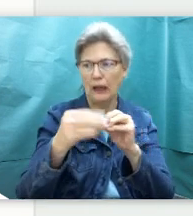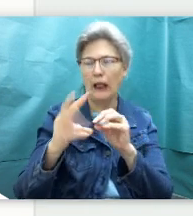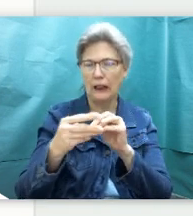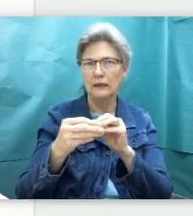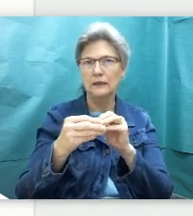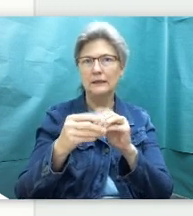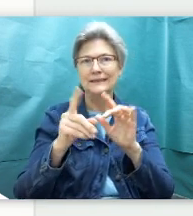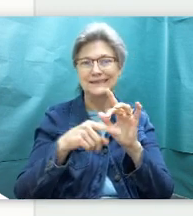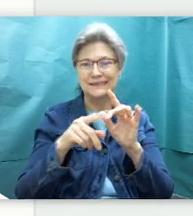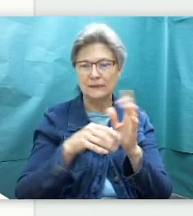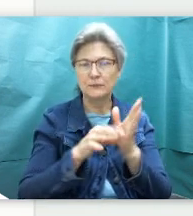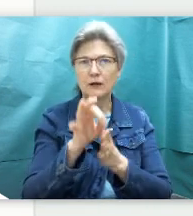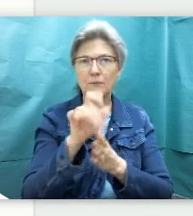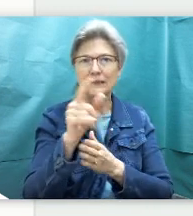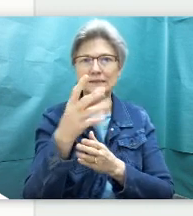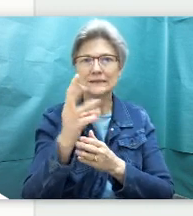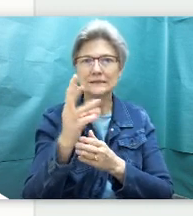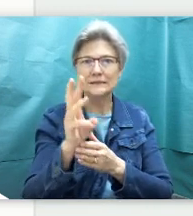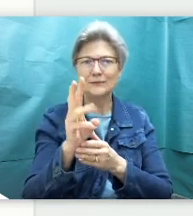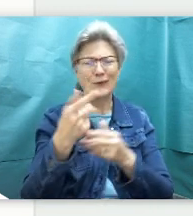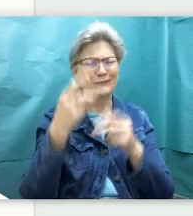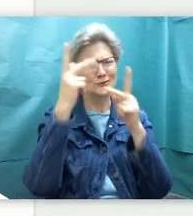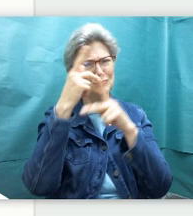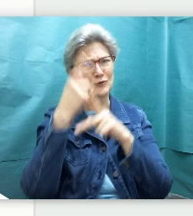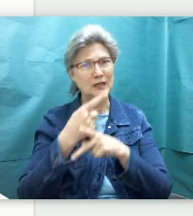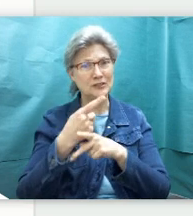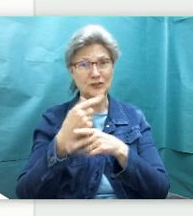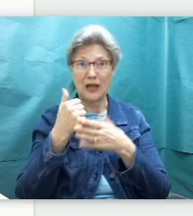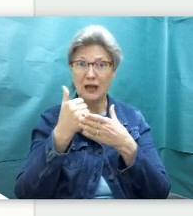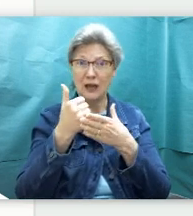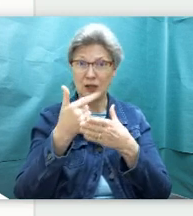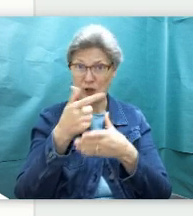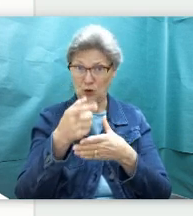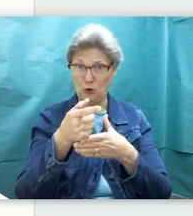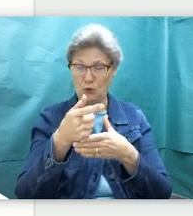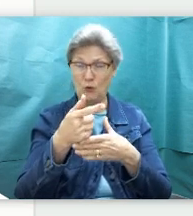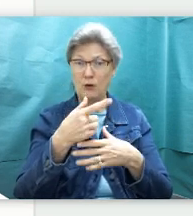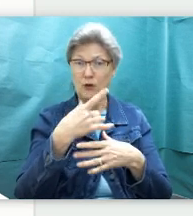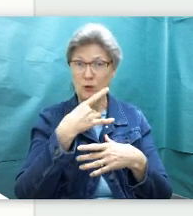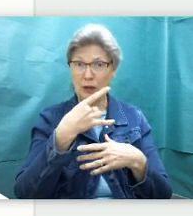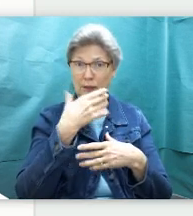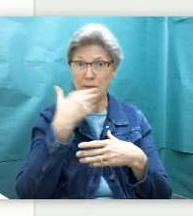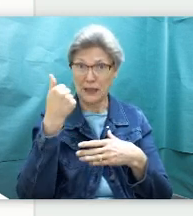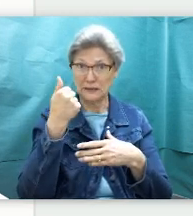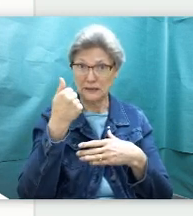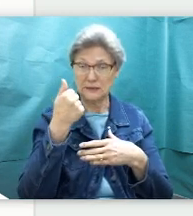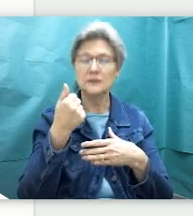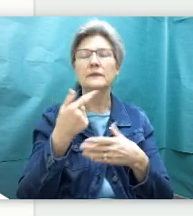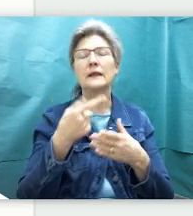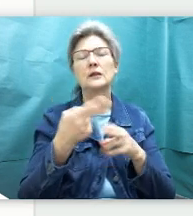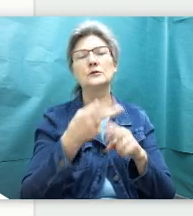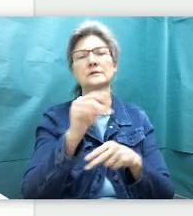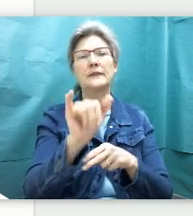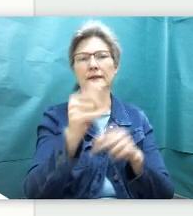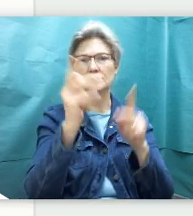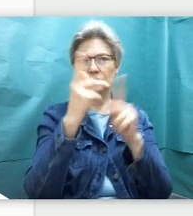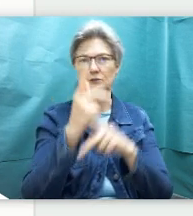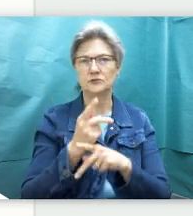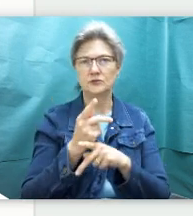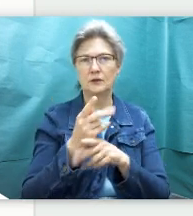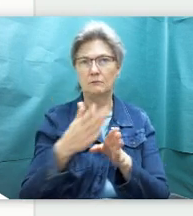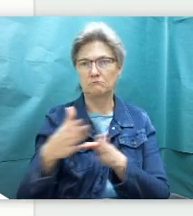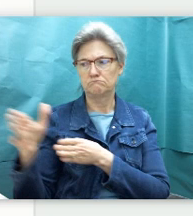counted by 16. Whatever strategy makes the most sense for you is the strategy you should use. We could also use